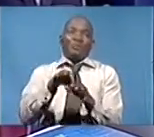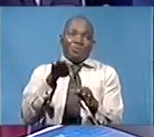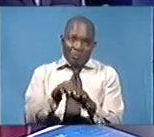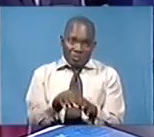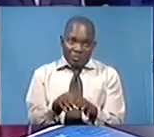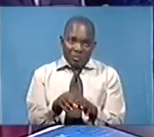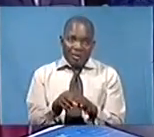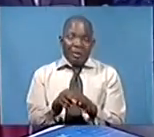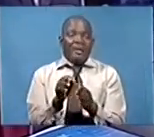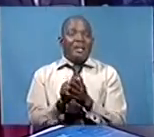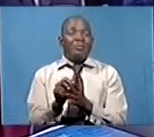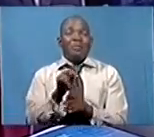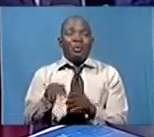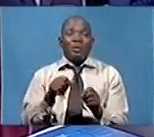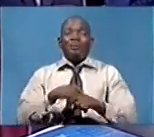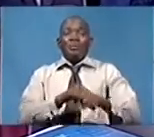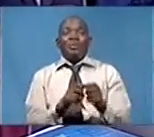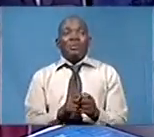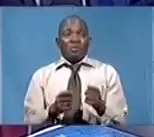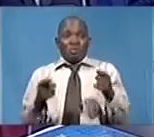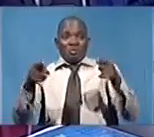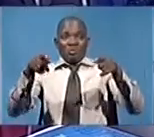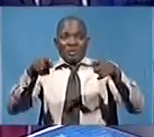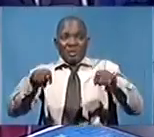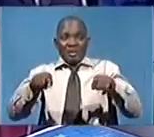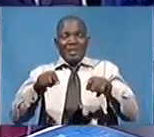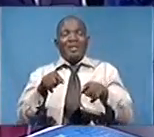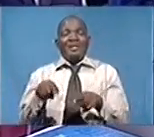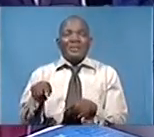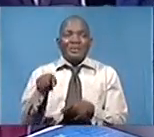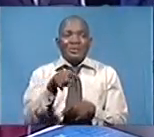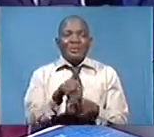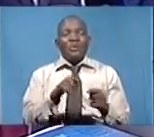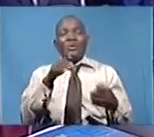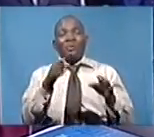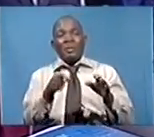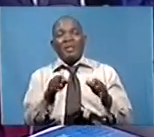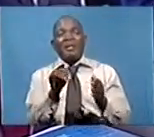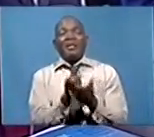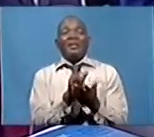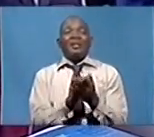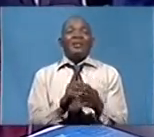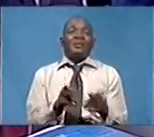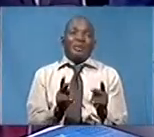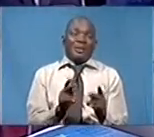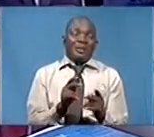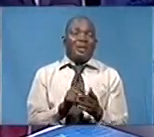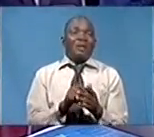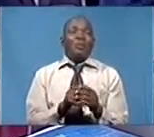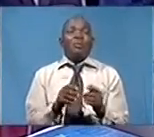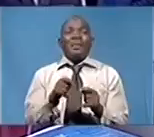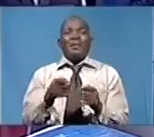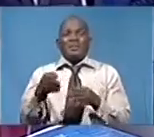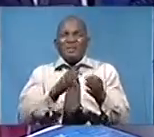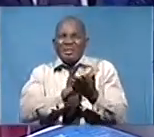consistently protect. And we're saying that when you gauge these against that right, a broad interpretation should be given of